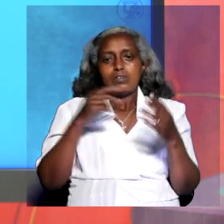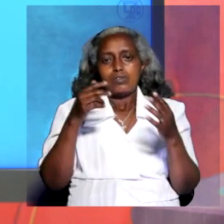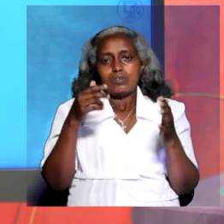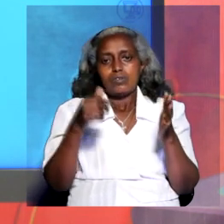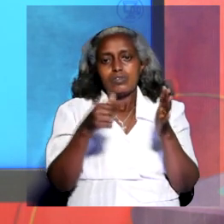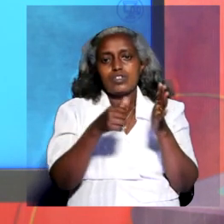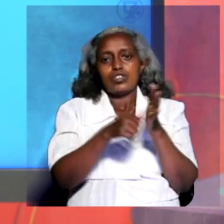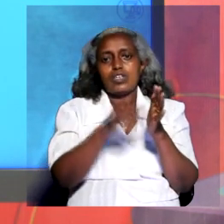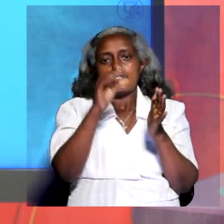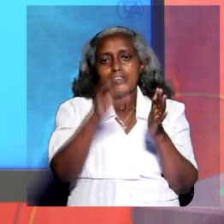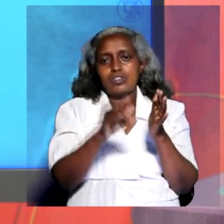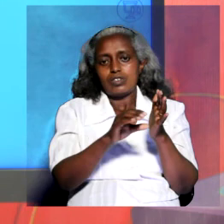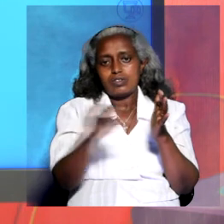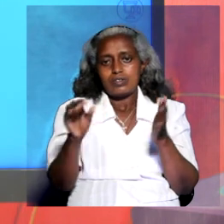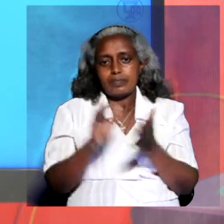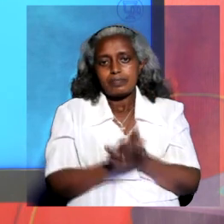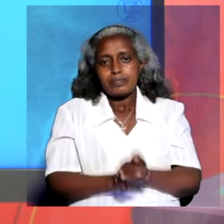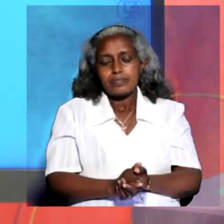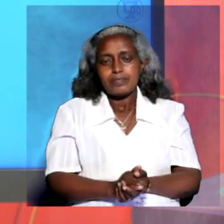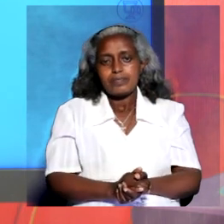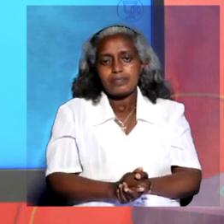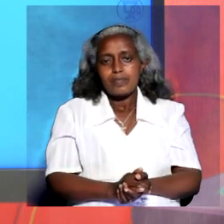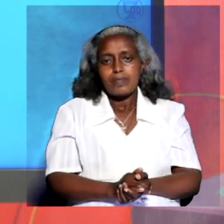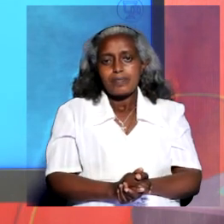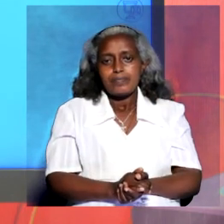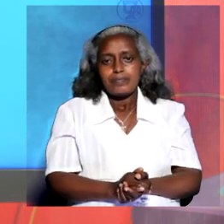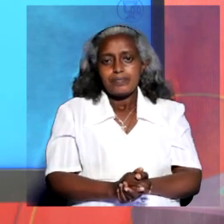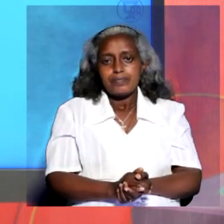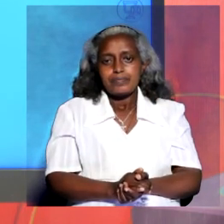chart. So, let's see sign chart.